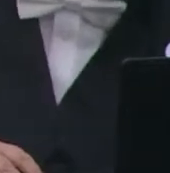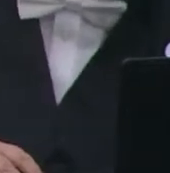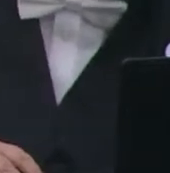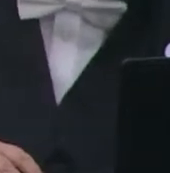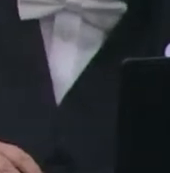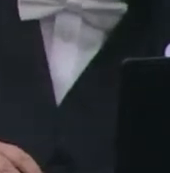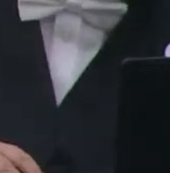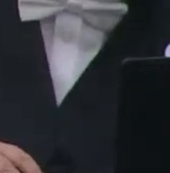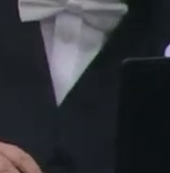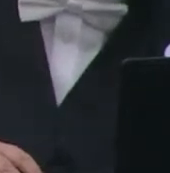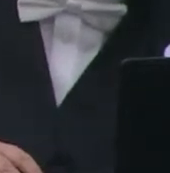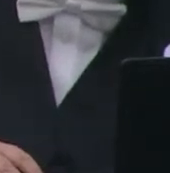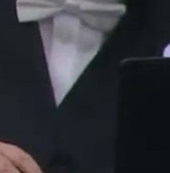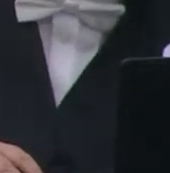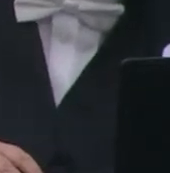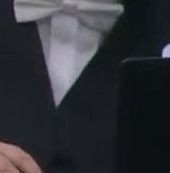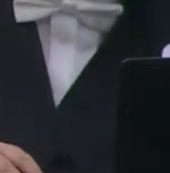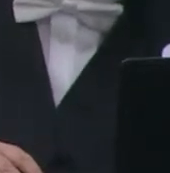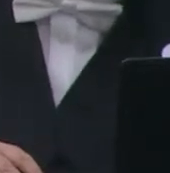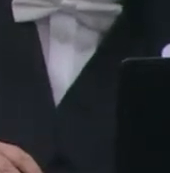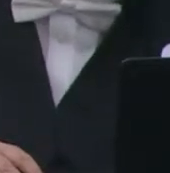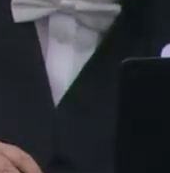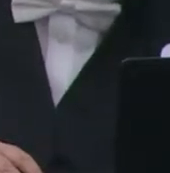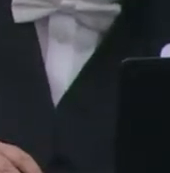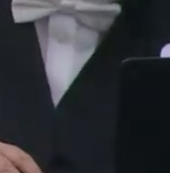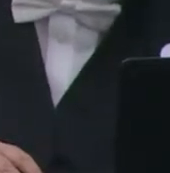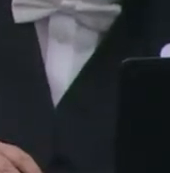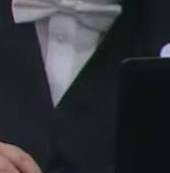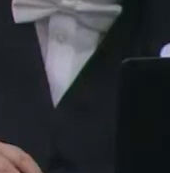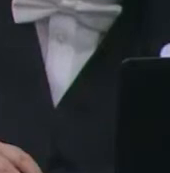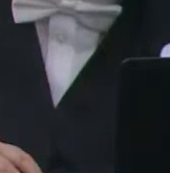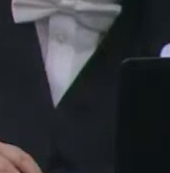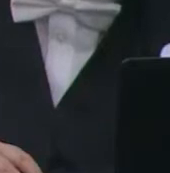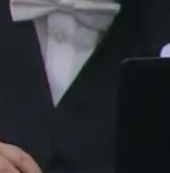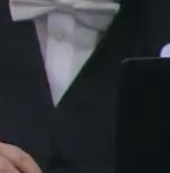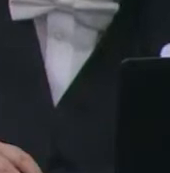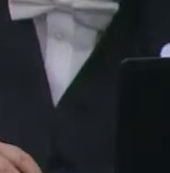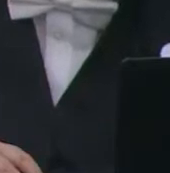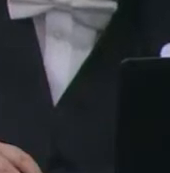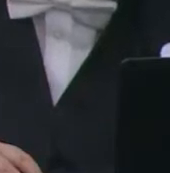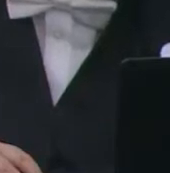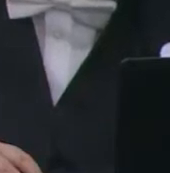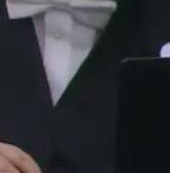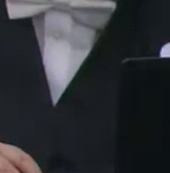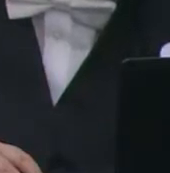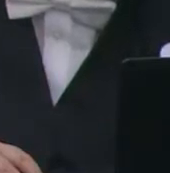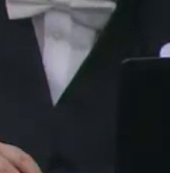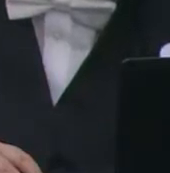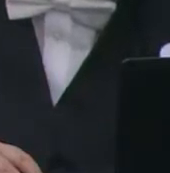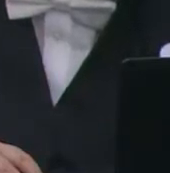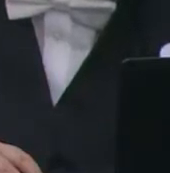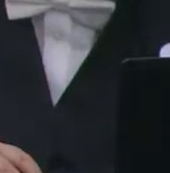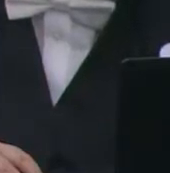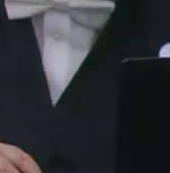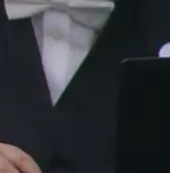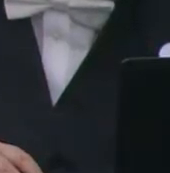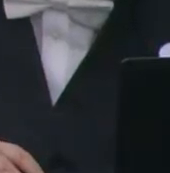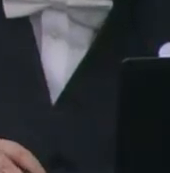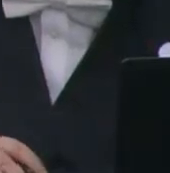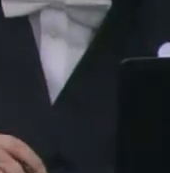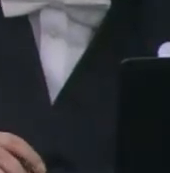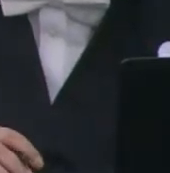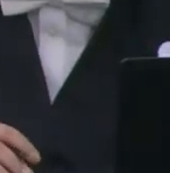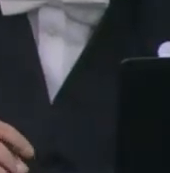basis by coming forward with this proposition of having a